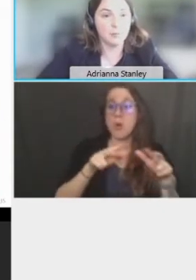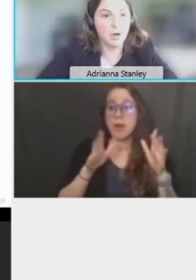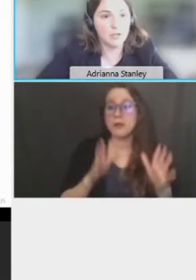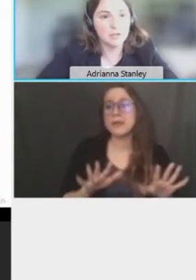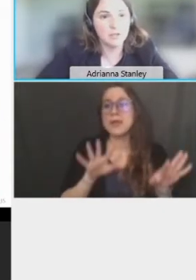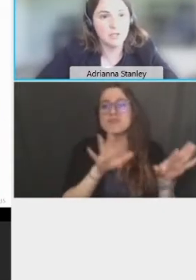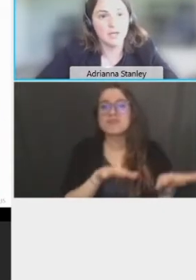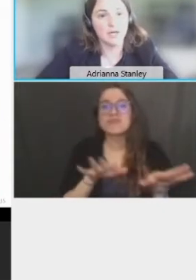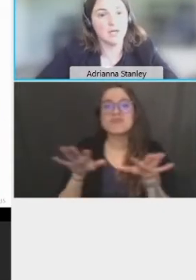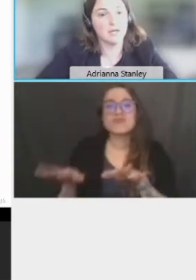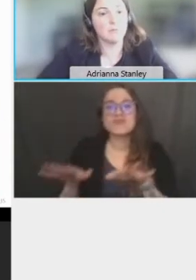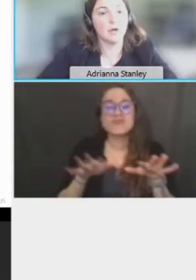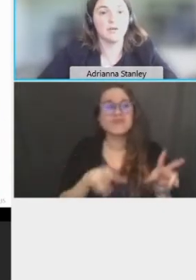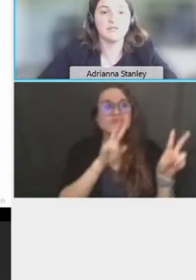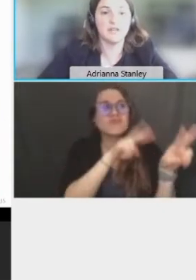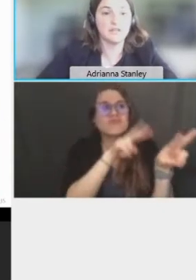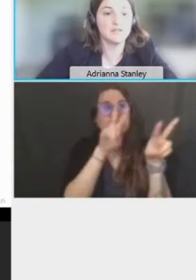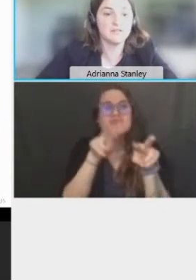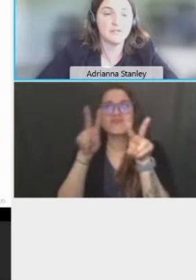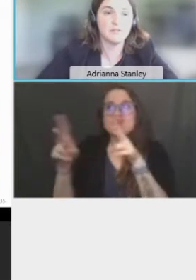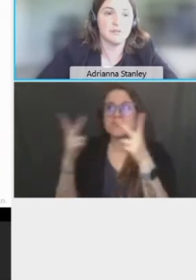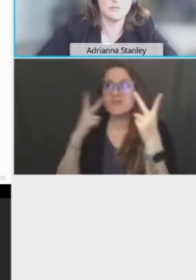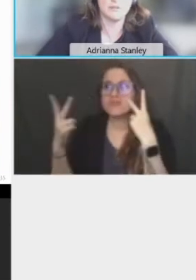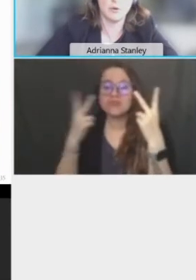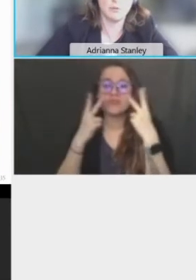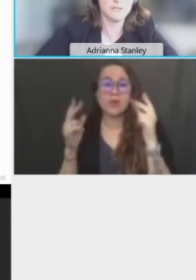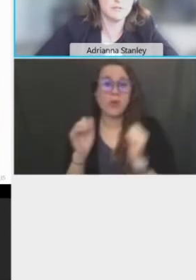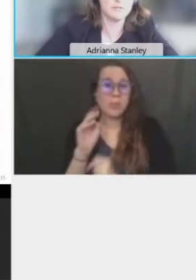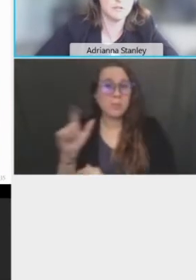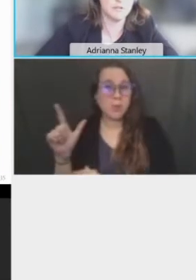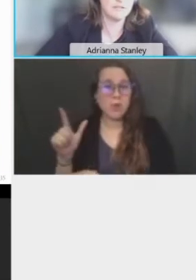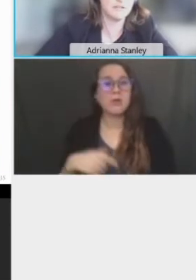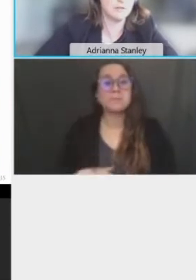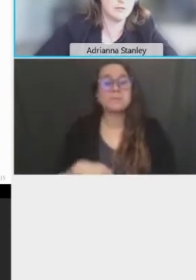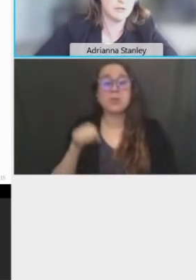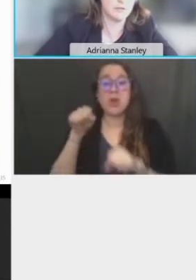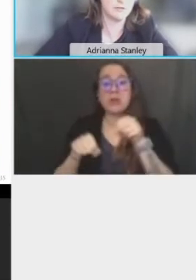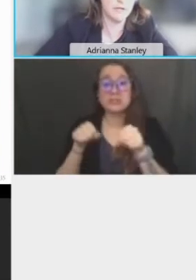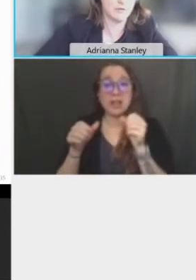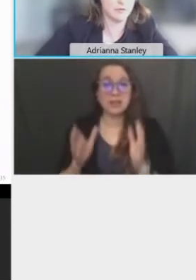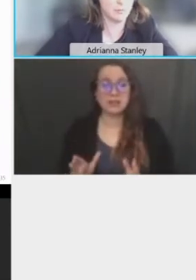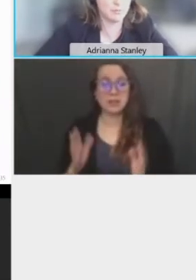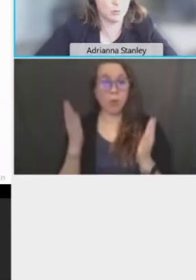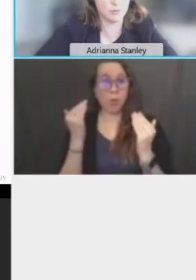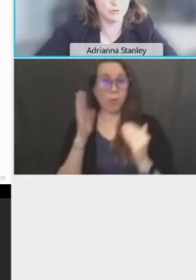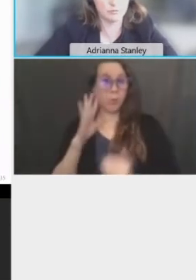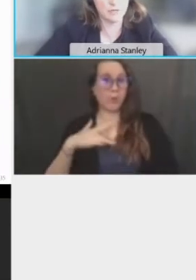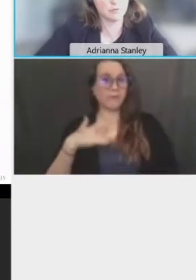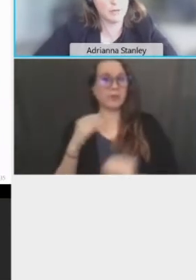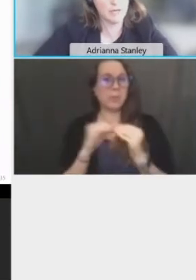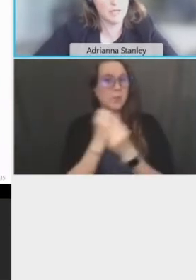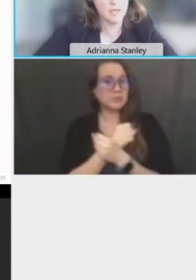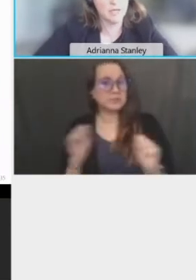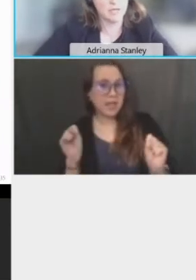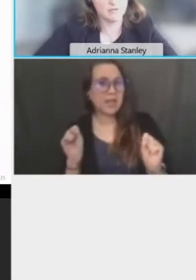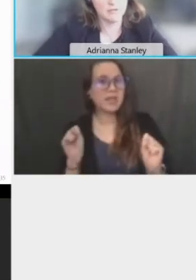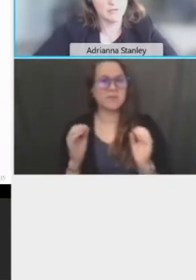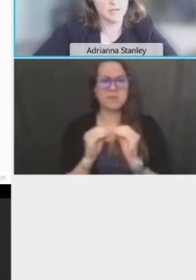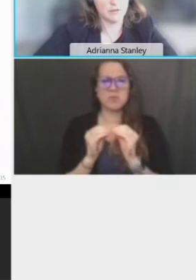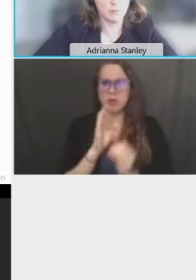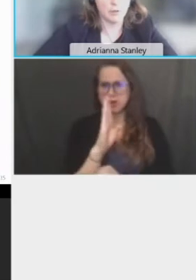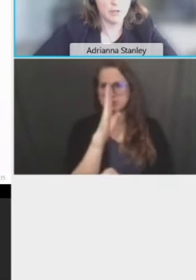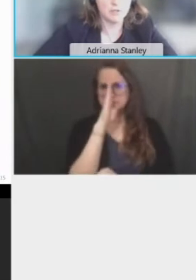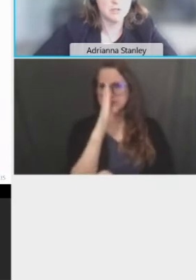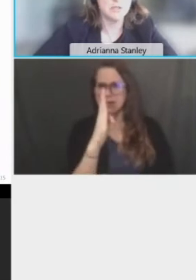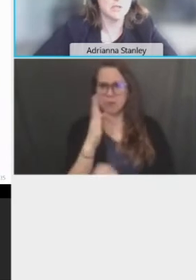scenery of the mall. Our cyclist is hopefully going to feel a lot safer. It's going to have a much more direct way of